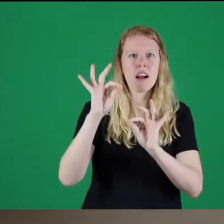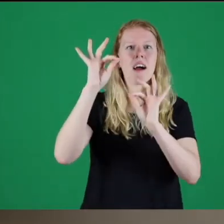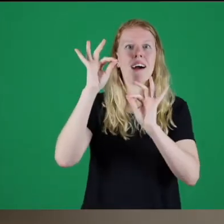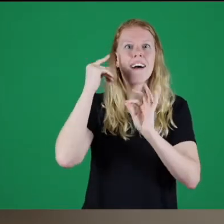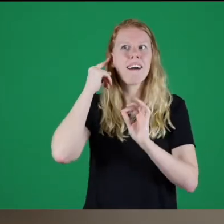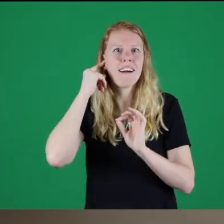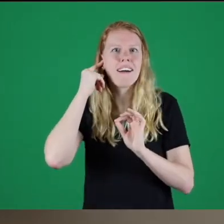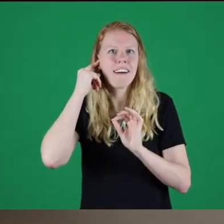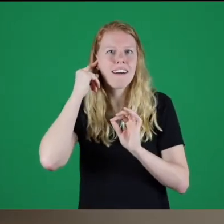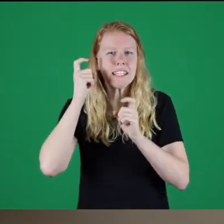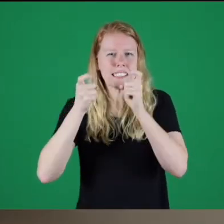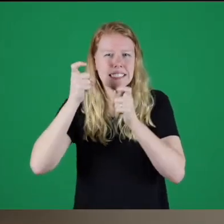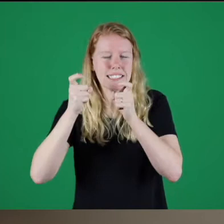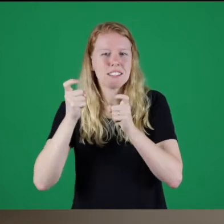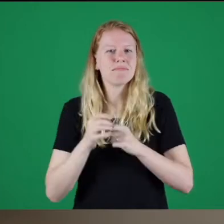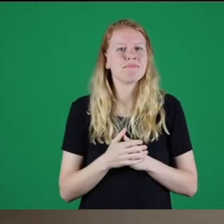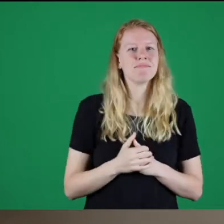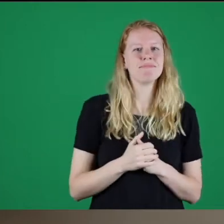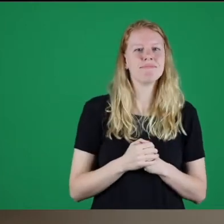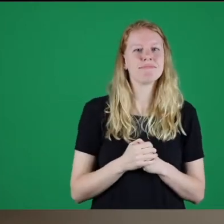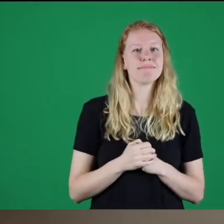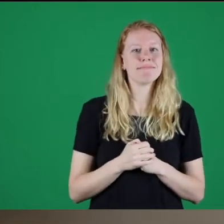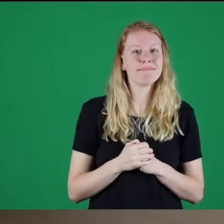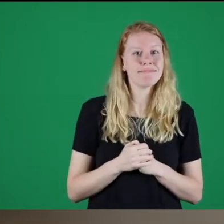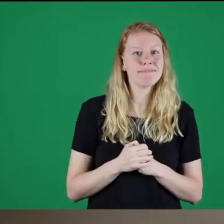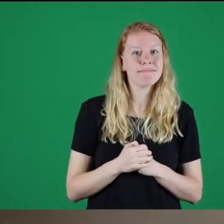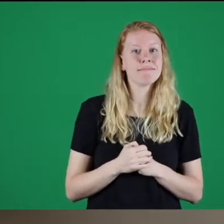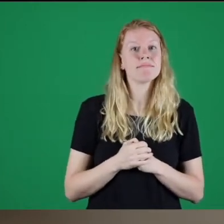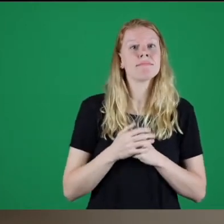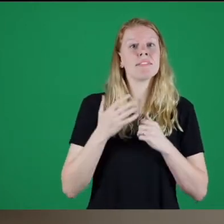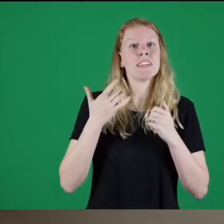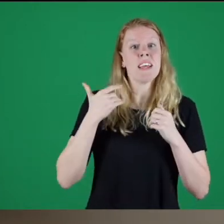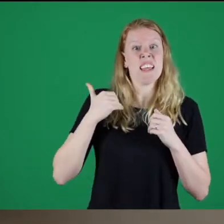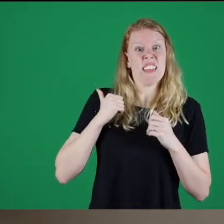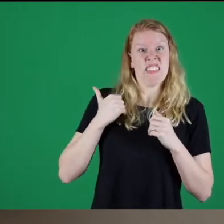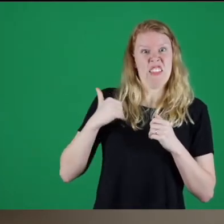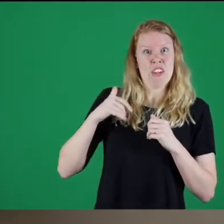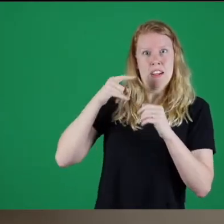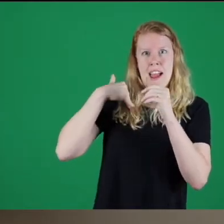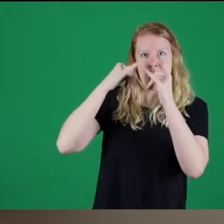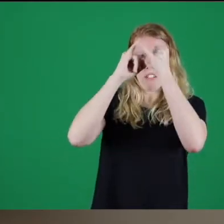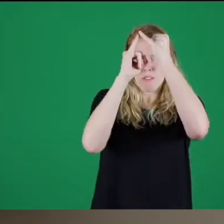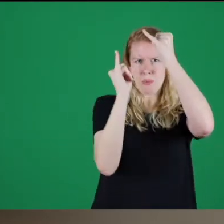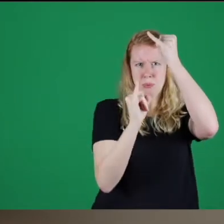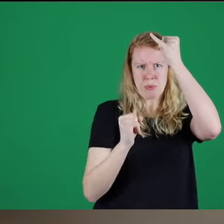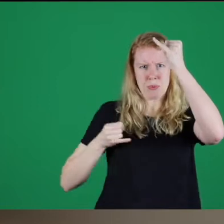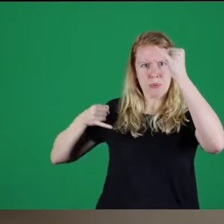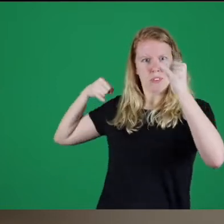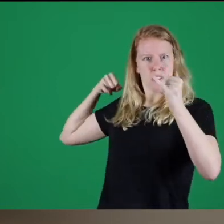down to get the tuning. So they go from these little leather strips, the strings, and they come across the